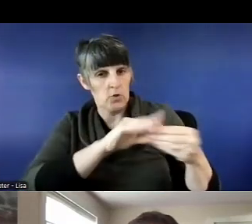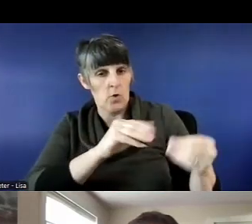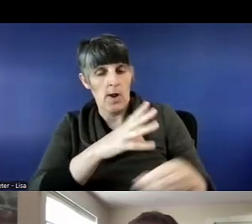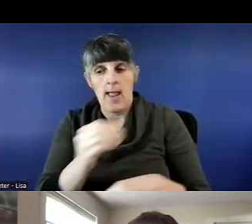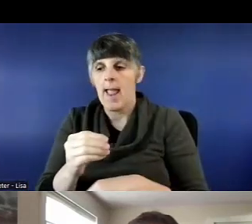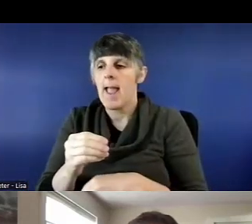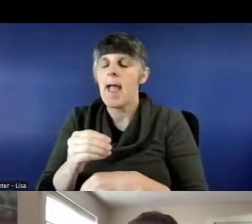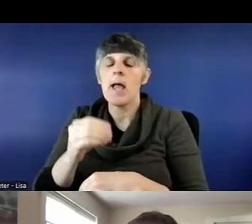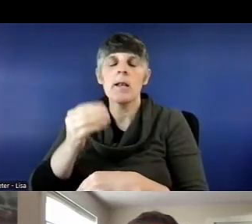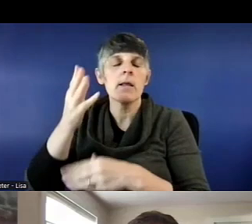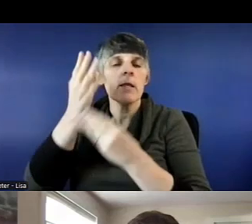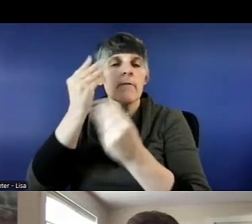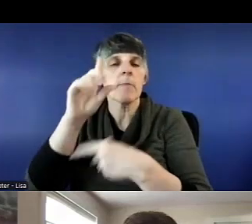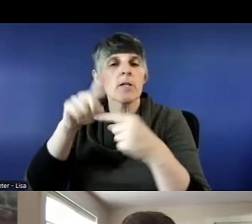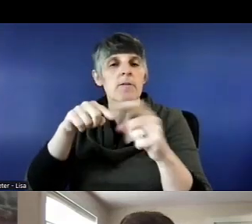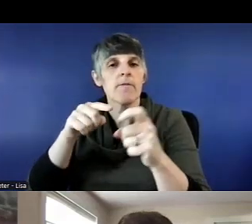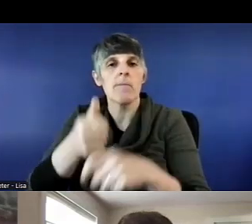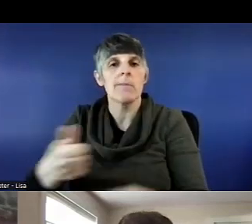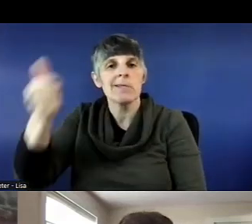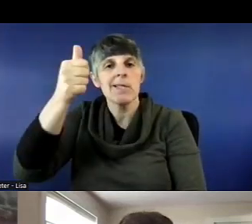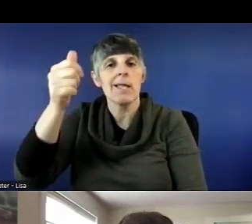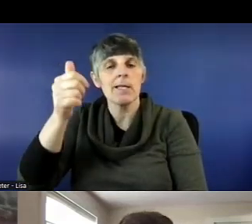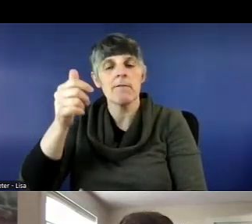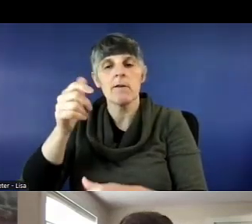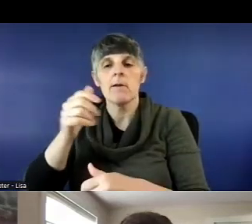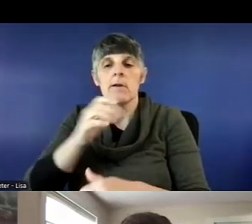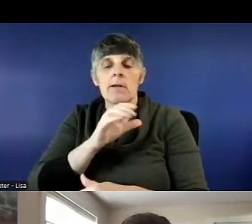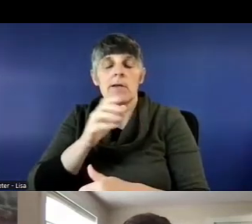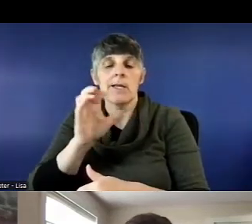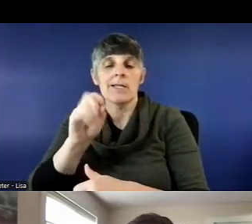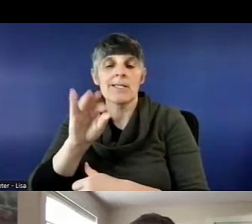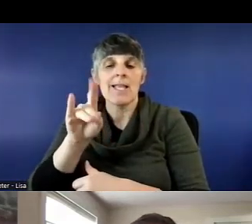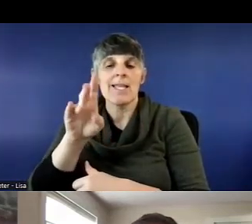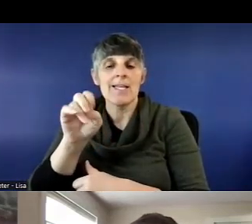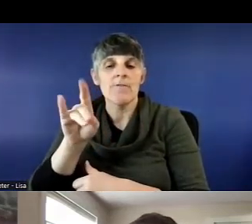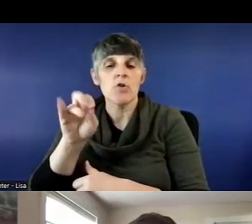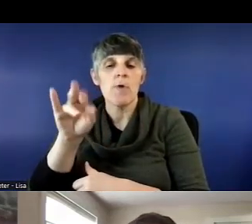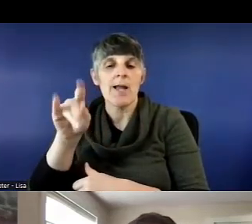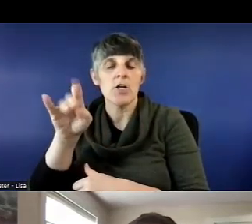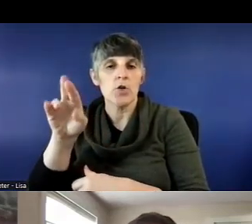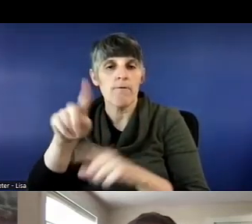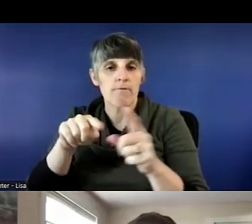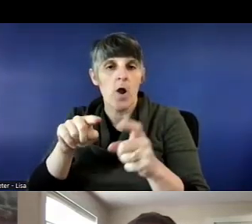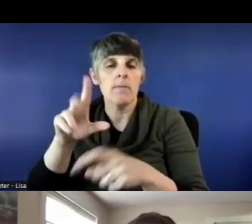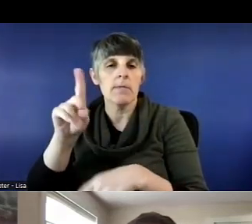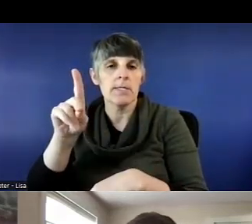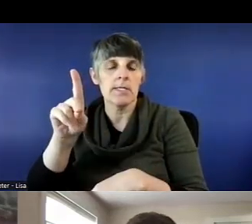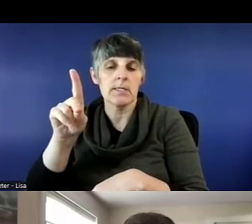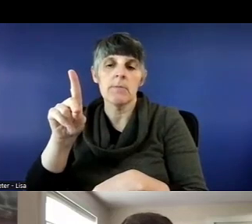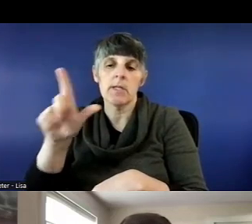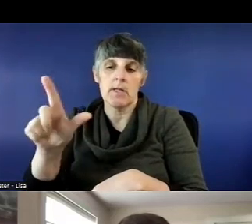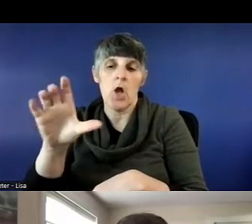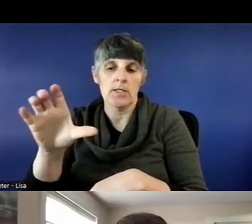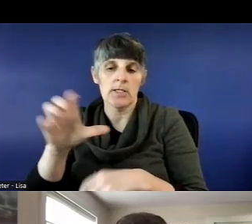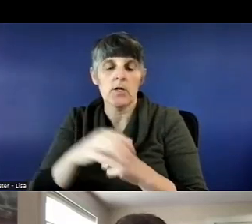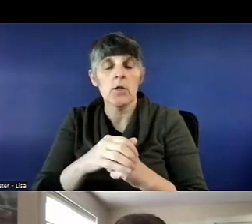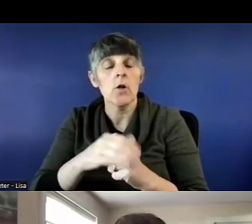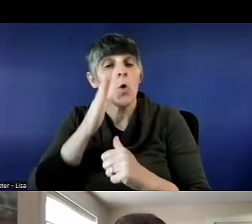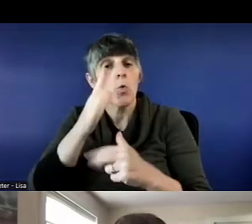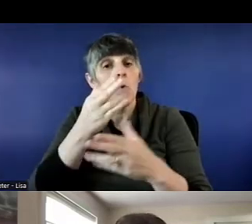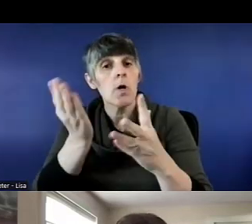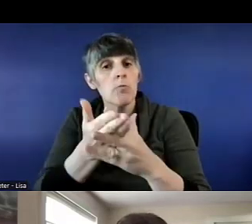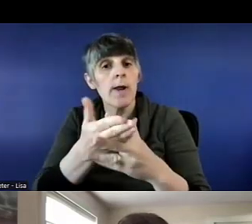executive director of the Disability Law Center. We will then have a lunch break from 12 to 1, and at